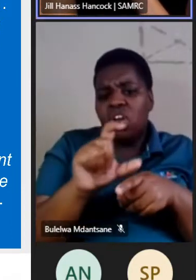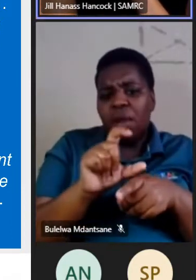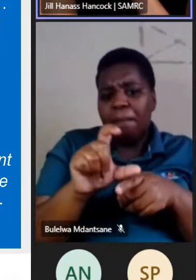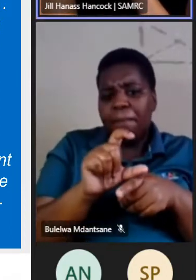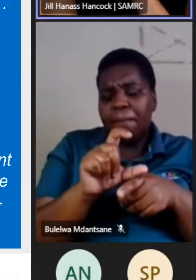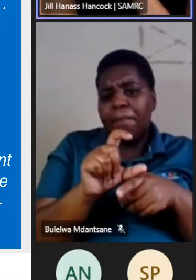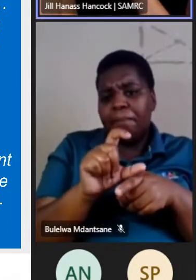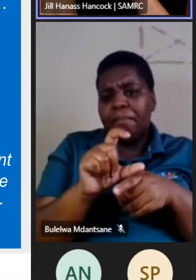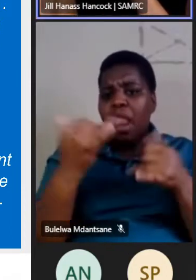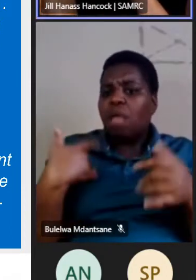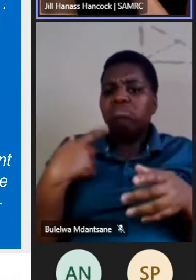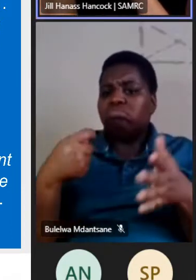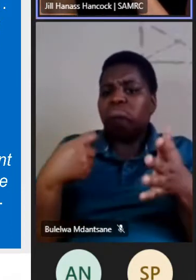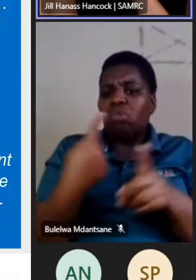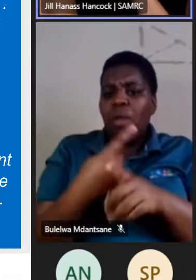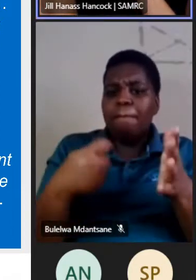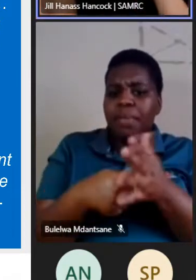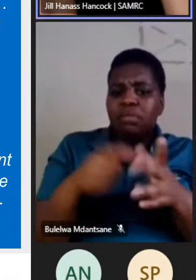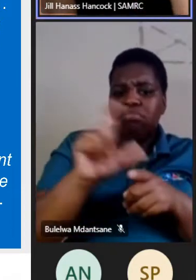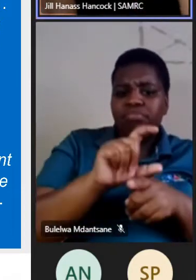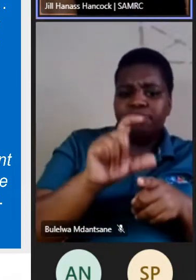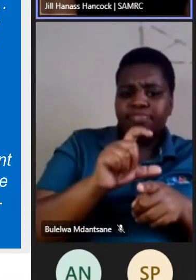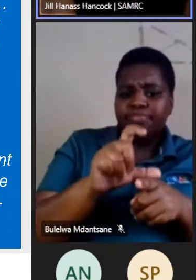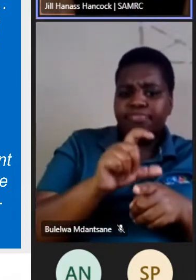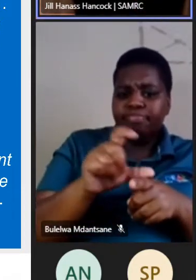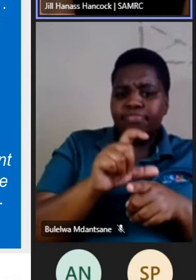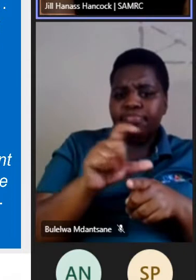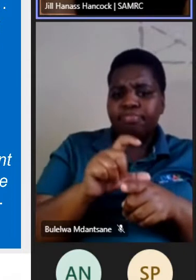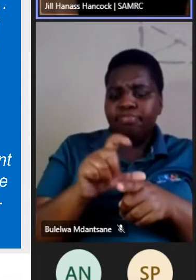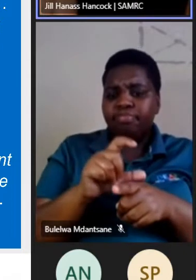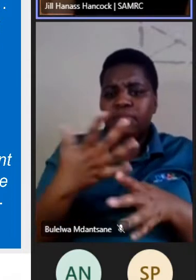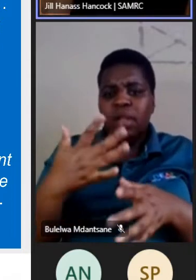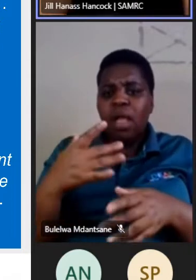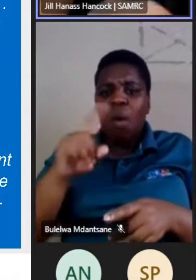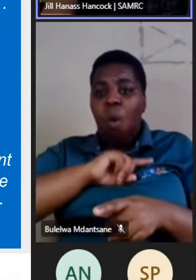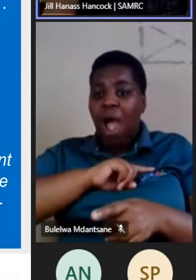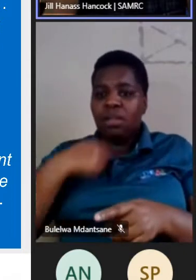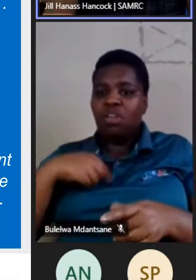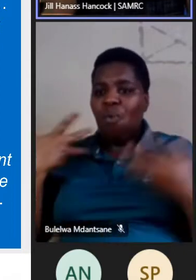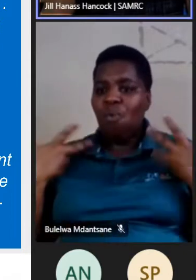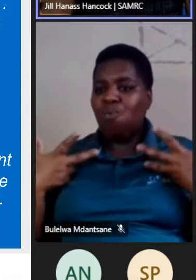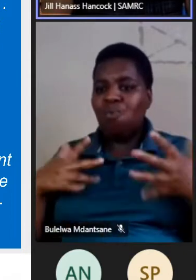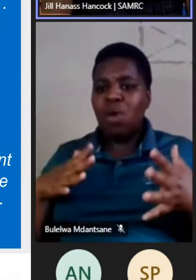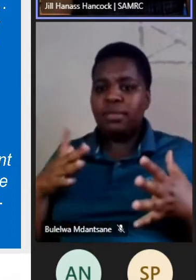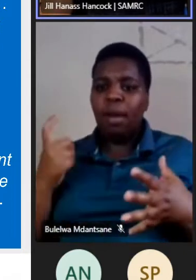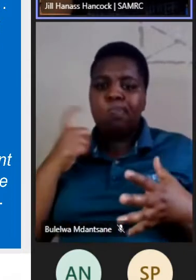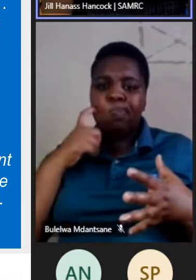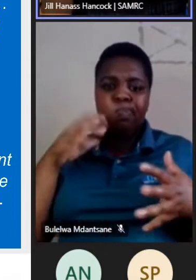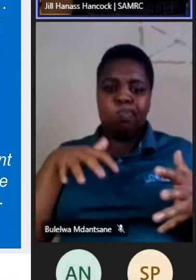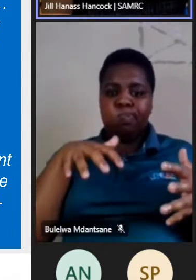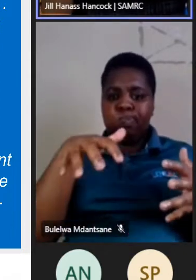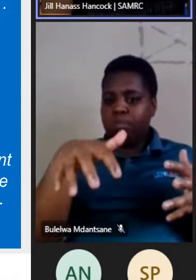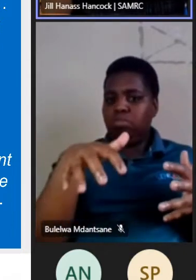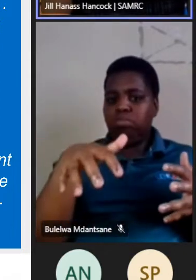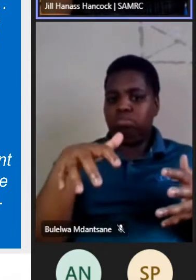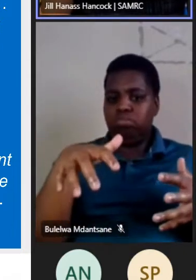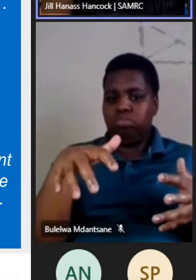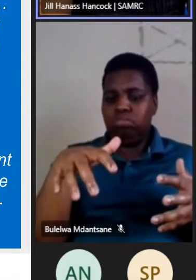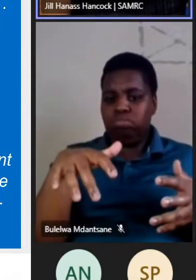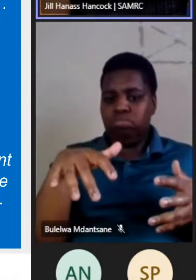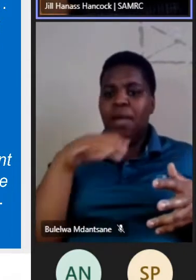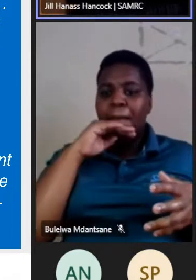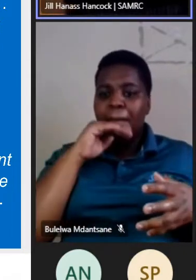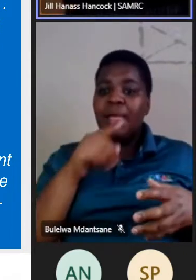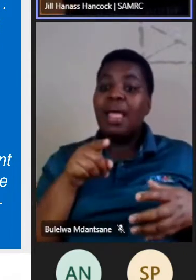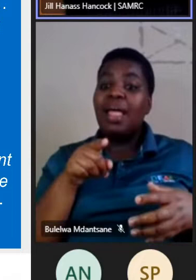I buy condoms and practice early withdrawal to prevent falling pregnant. So we see a shift in the prevention methods. These young women use either none